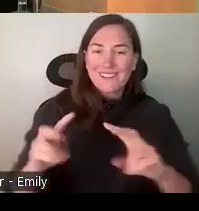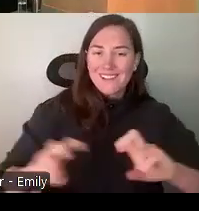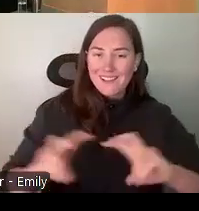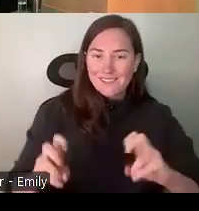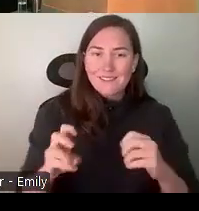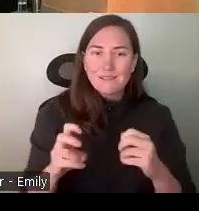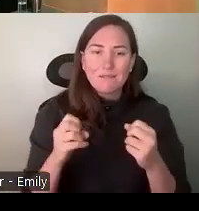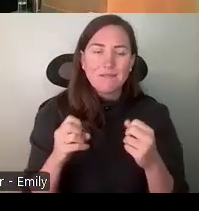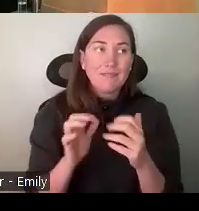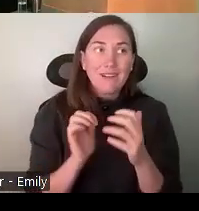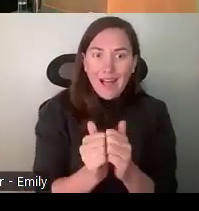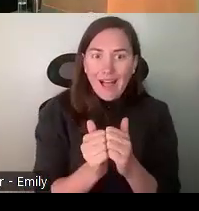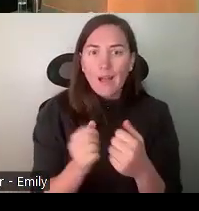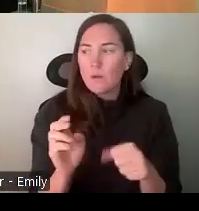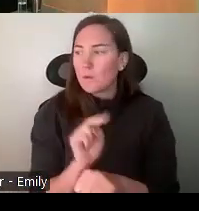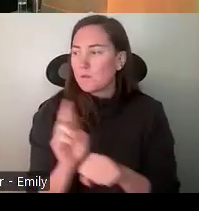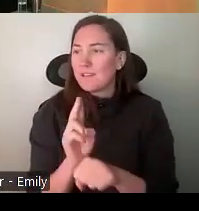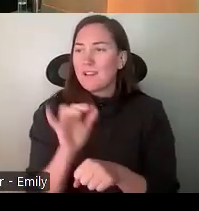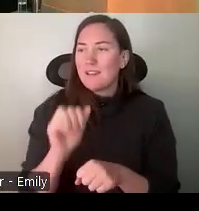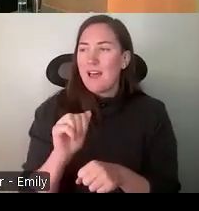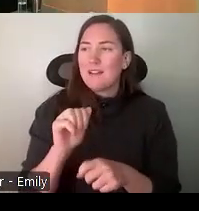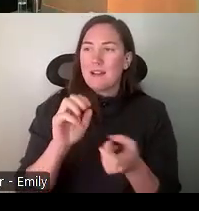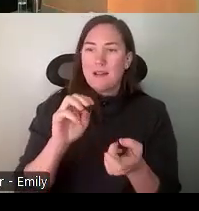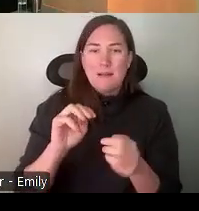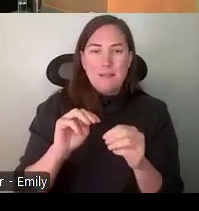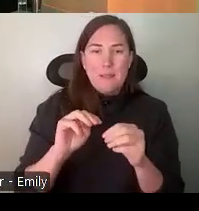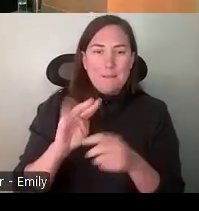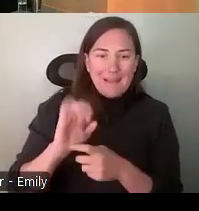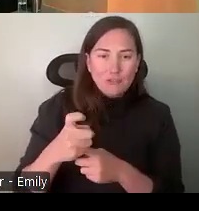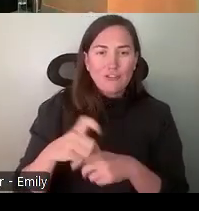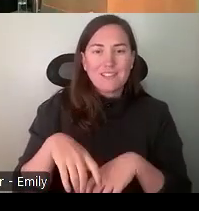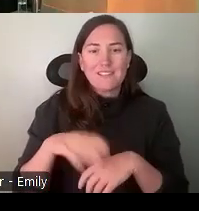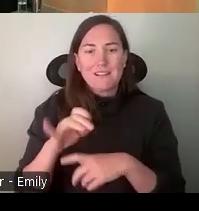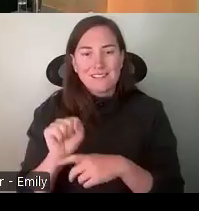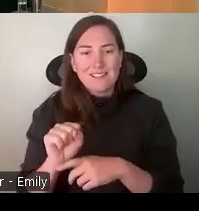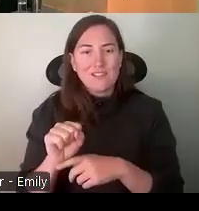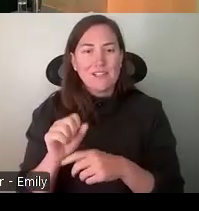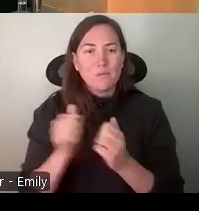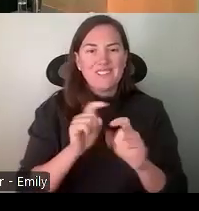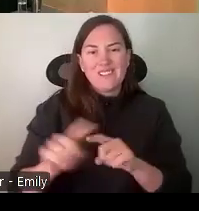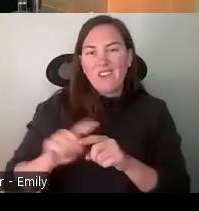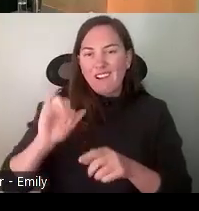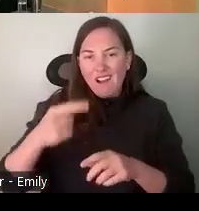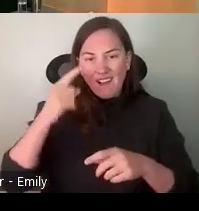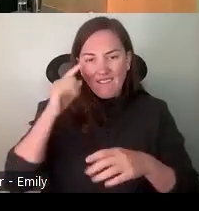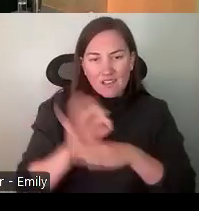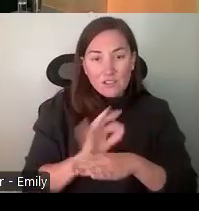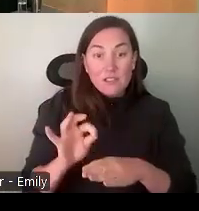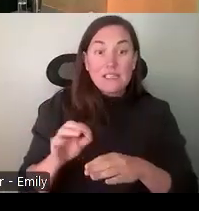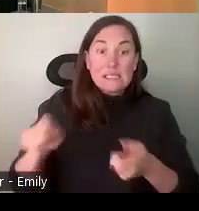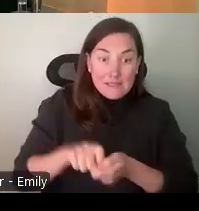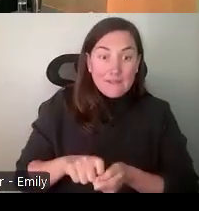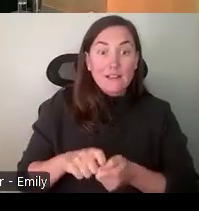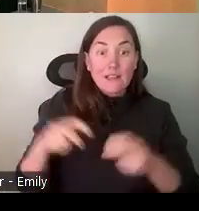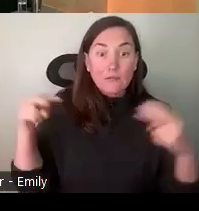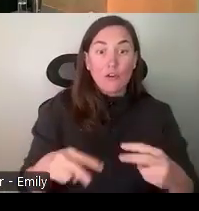matrix consensus battery of cognitive functions. We're specifically examining verbal working memory, verbal learning and memory,